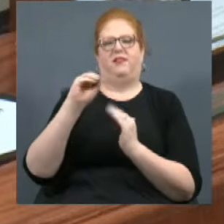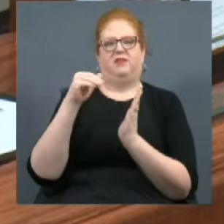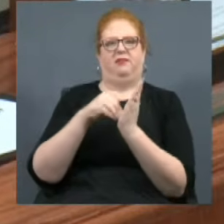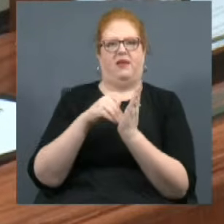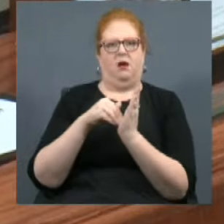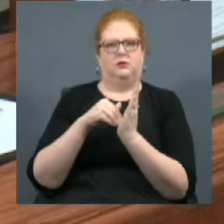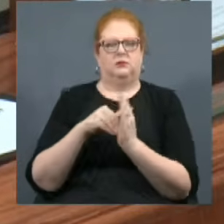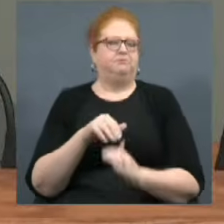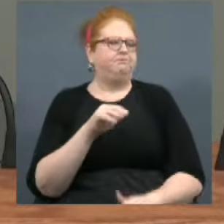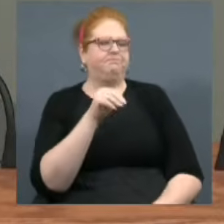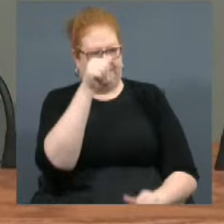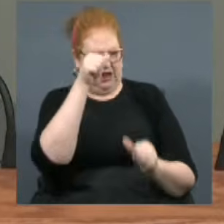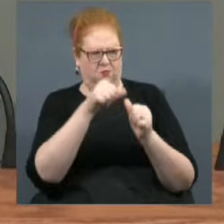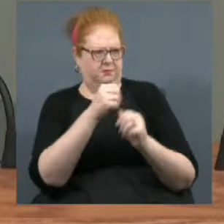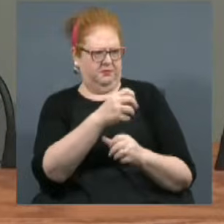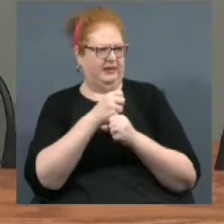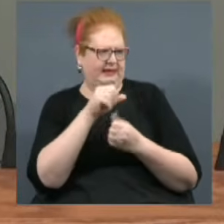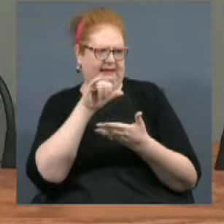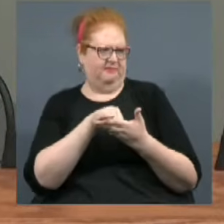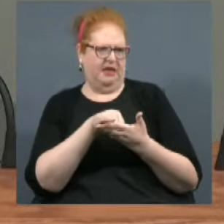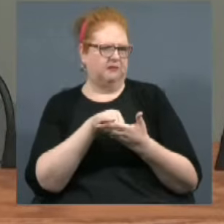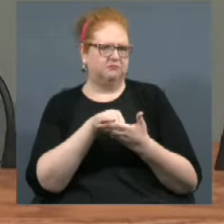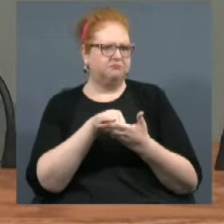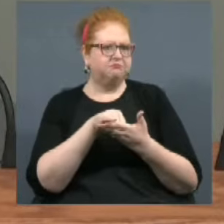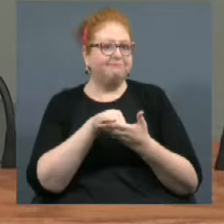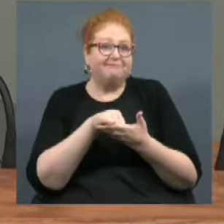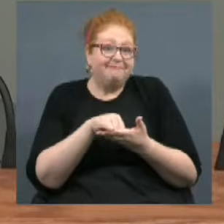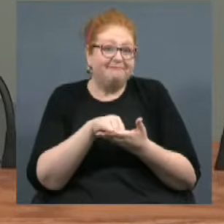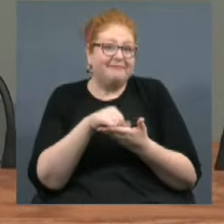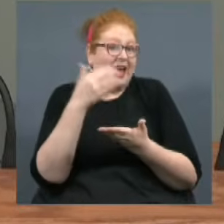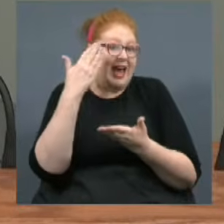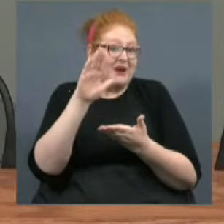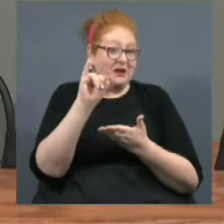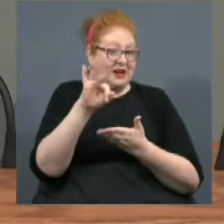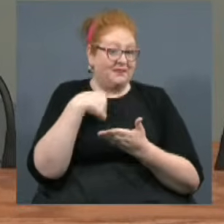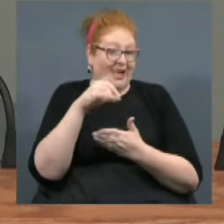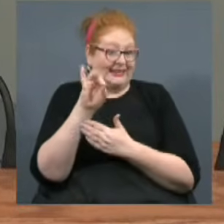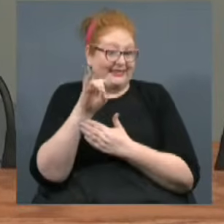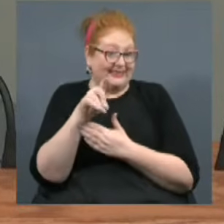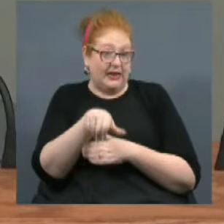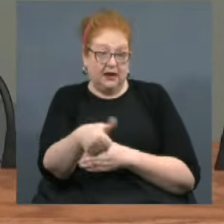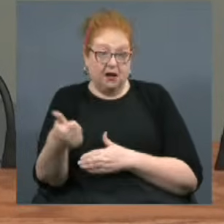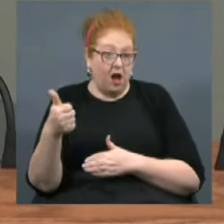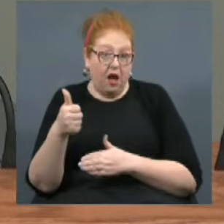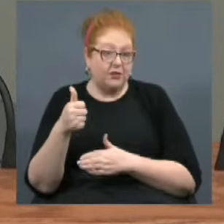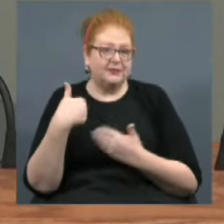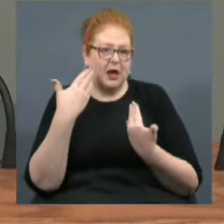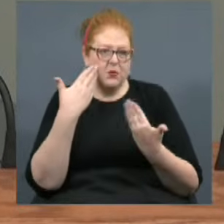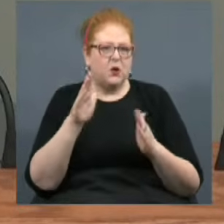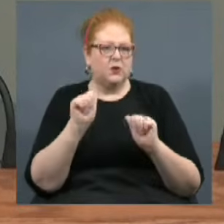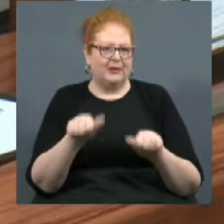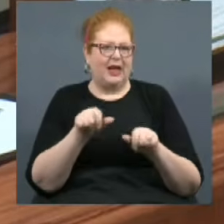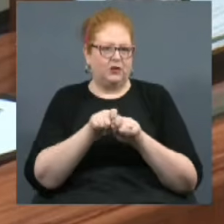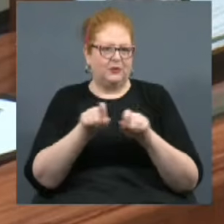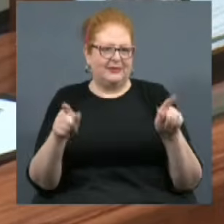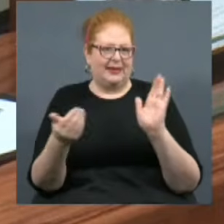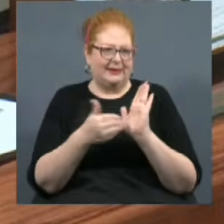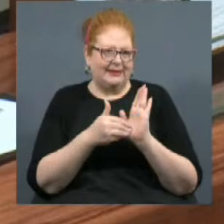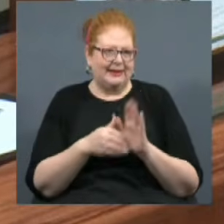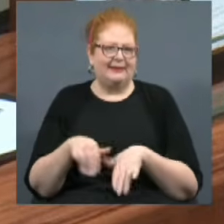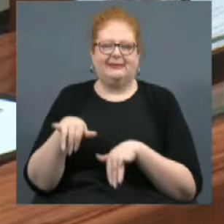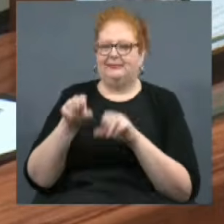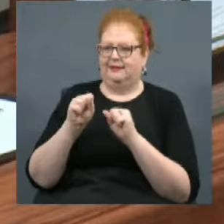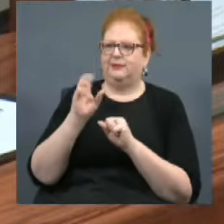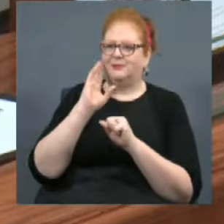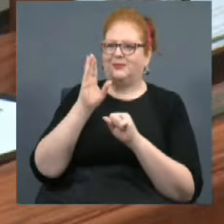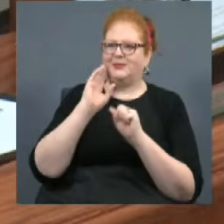And I don't recall getting that, so I don't know if others do or not, but can we get that resent? I'm looking at Lynette and saying,